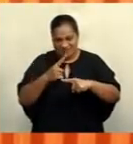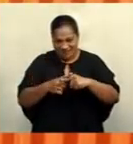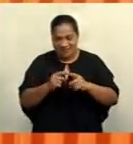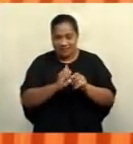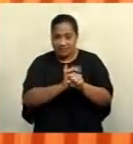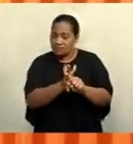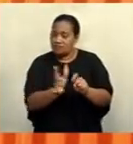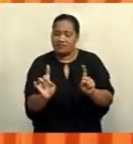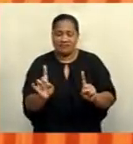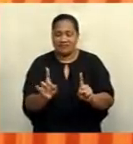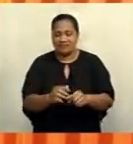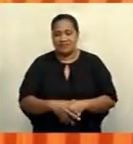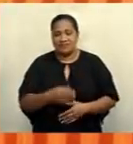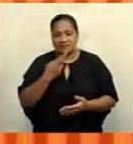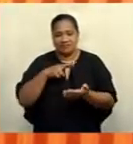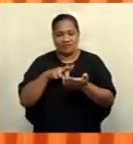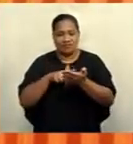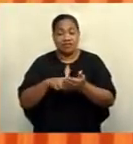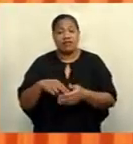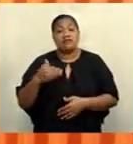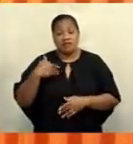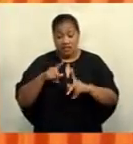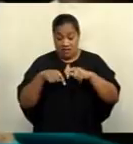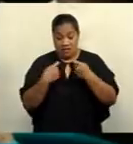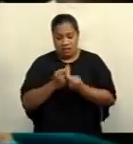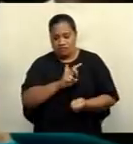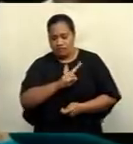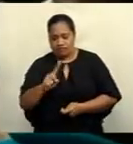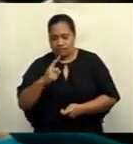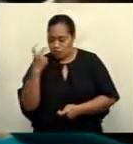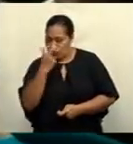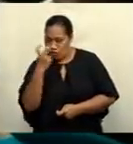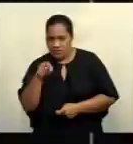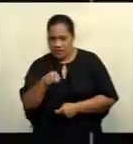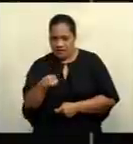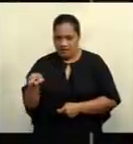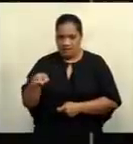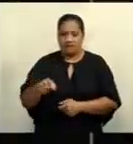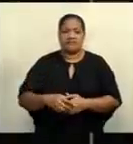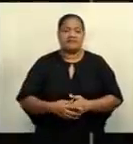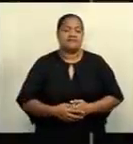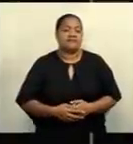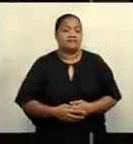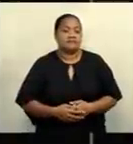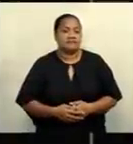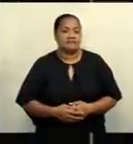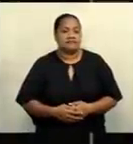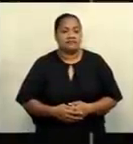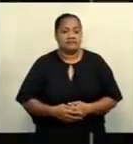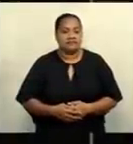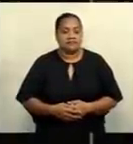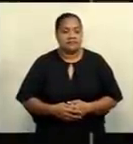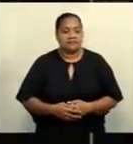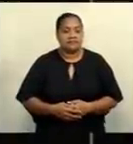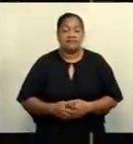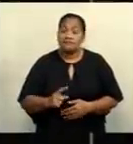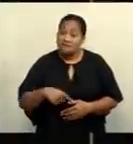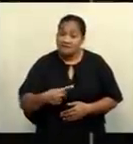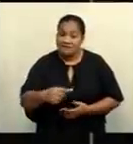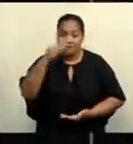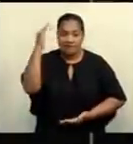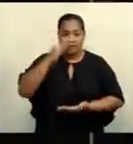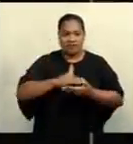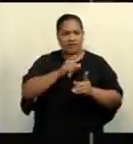monitor the situation there. Apinisa Wangarandova, FBC News. The continued decrease in cases in